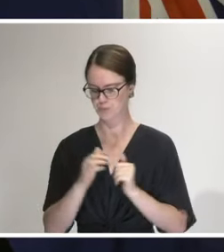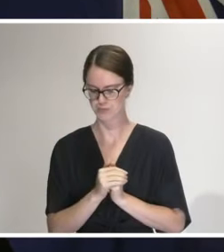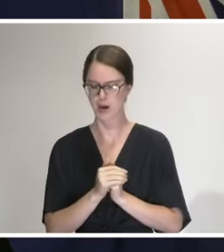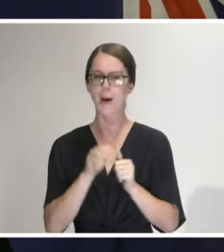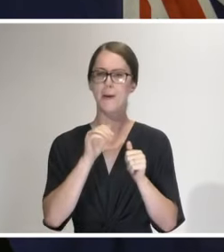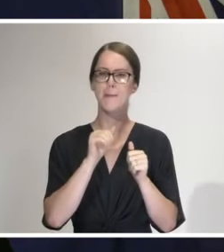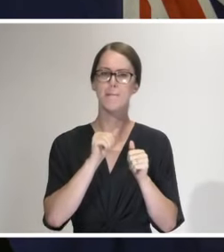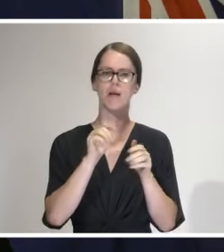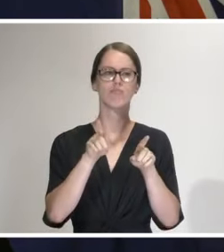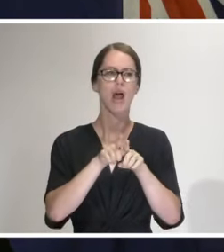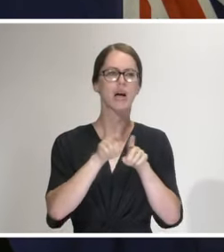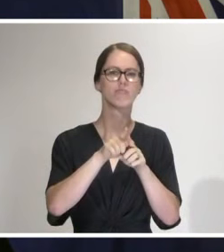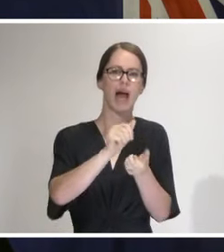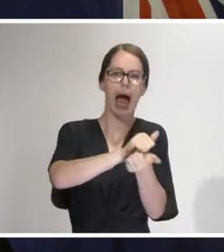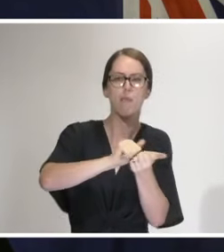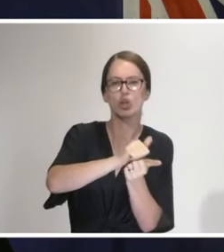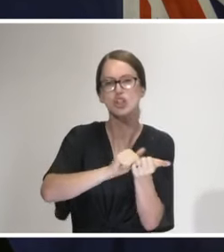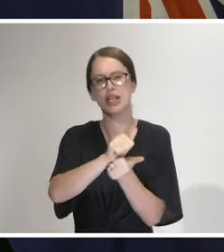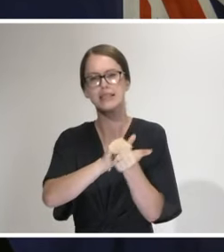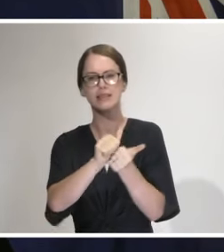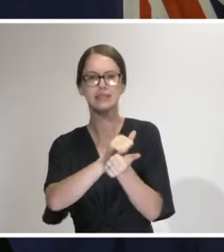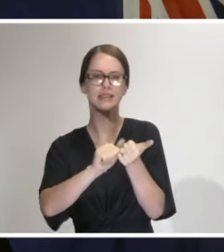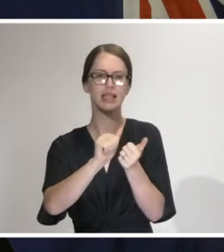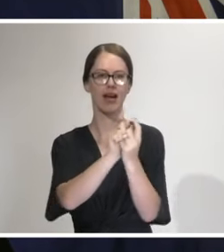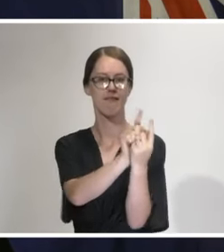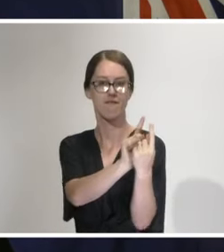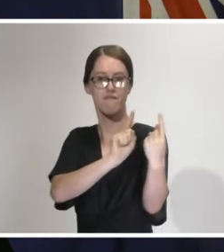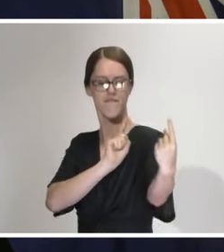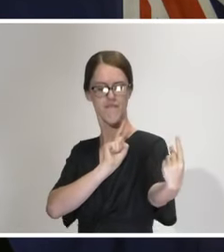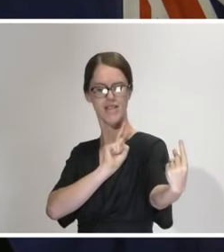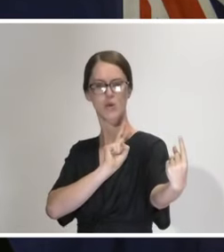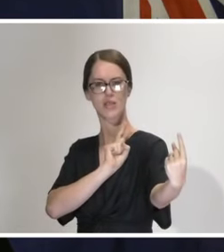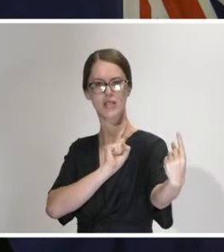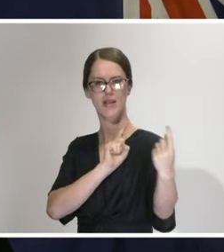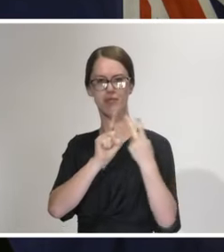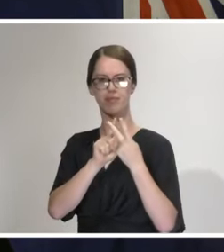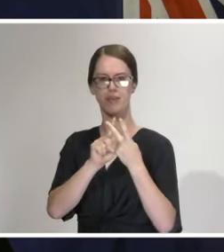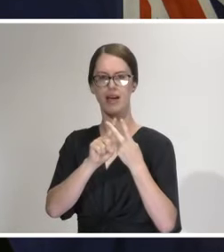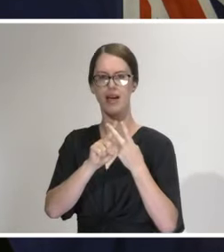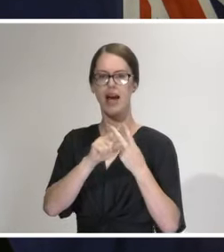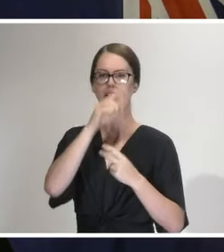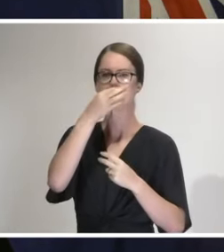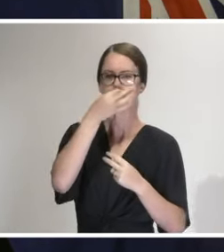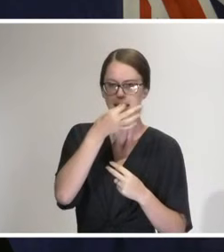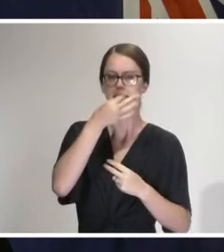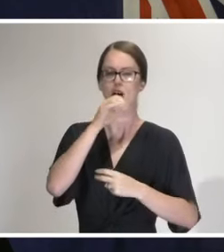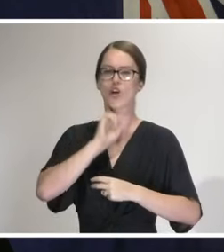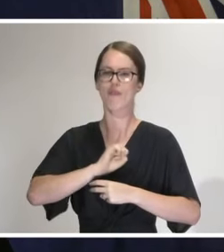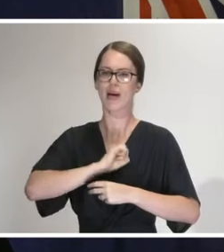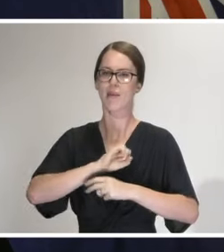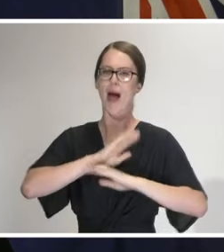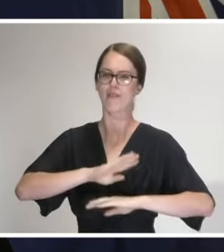hygiene measures such as frequent hand washing, physical distancing, and sneeze and cough etiquette